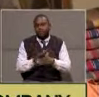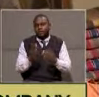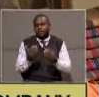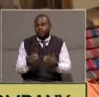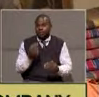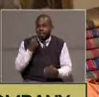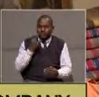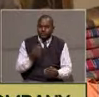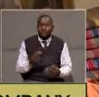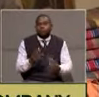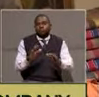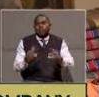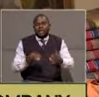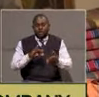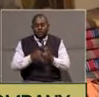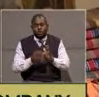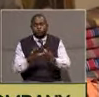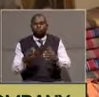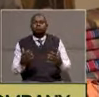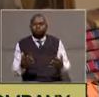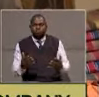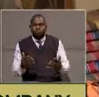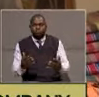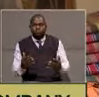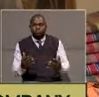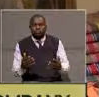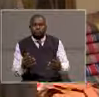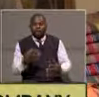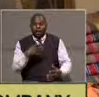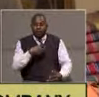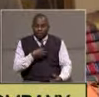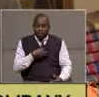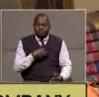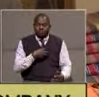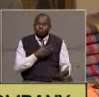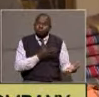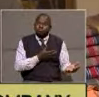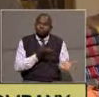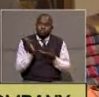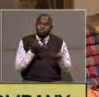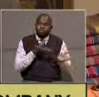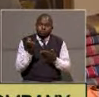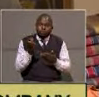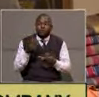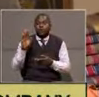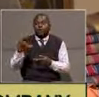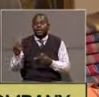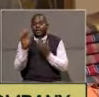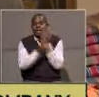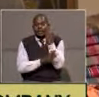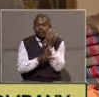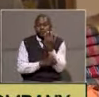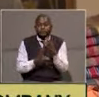have realized, the issues of labor externalization with allegations of